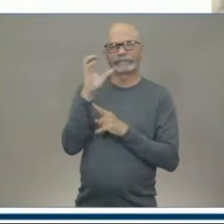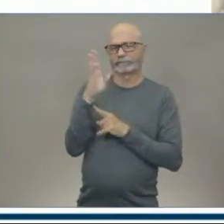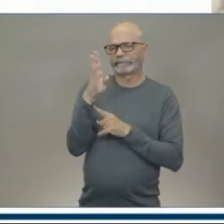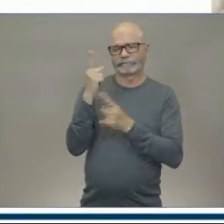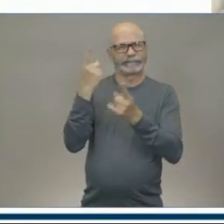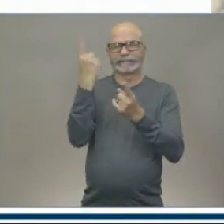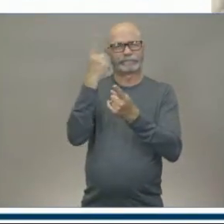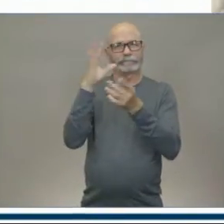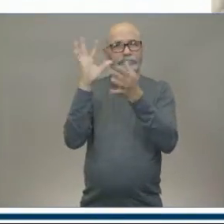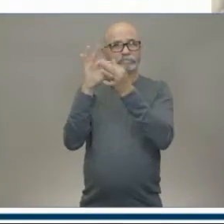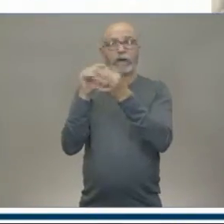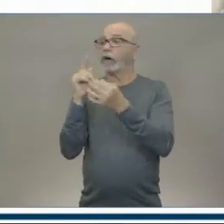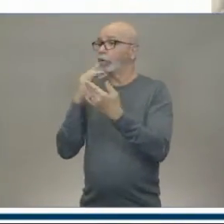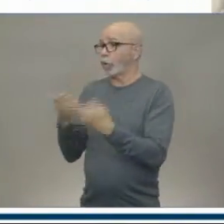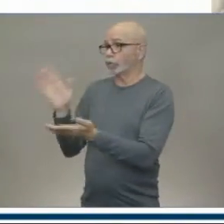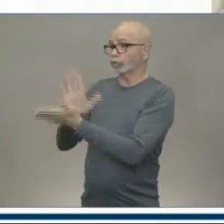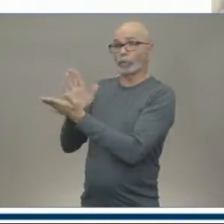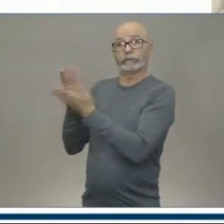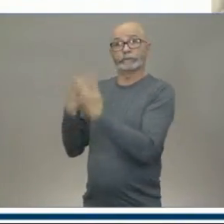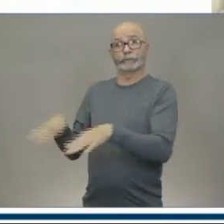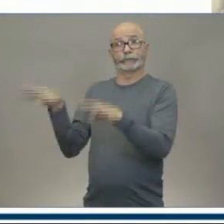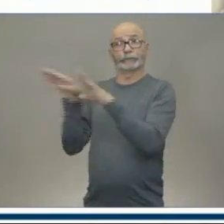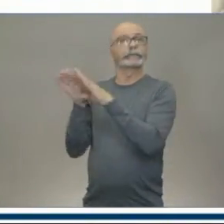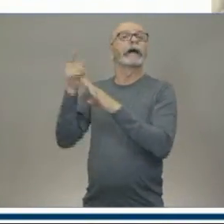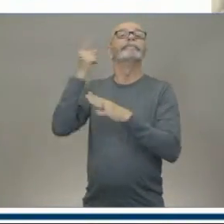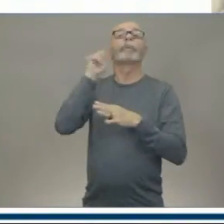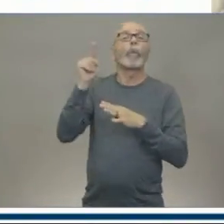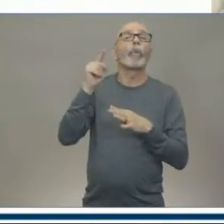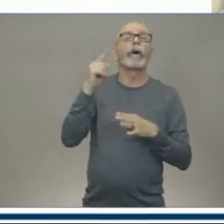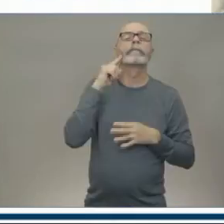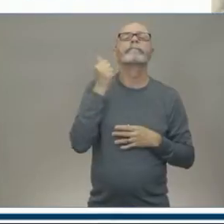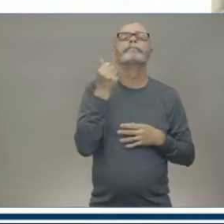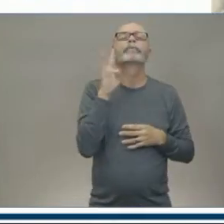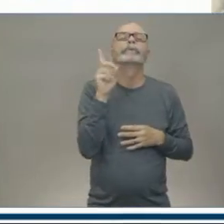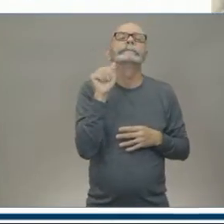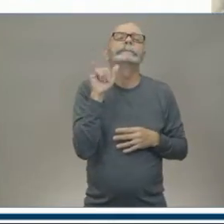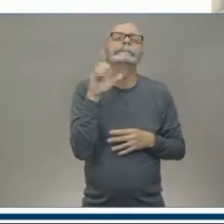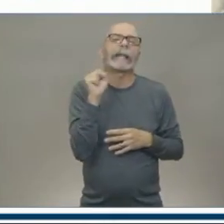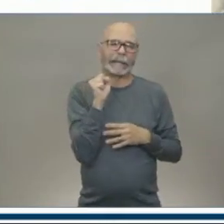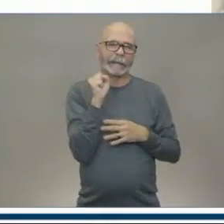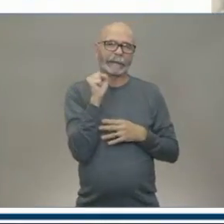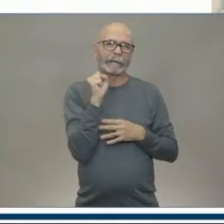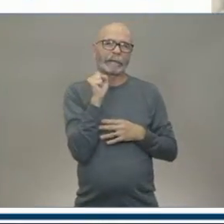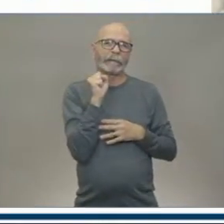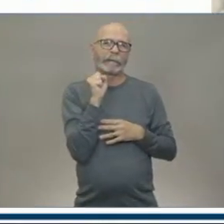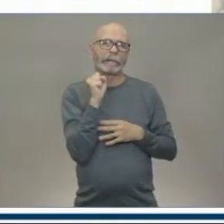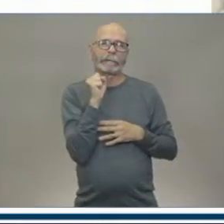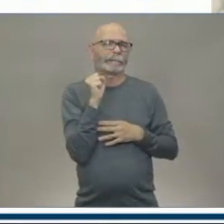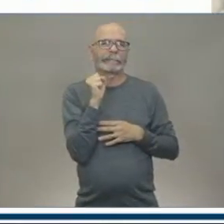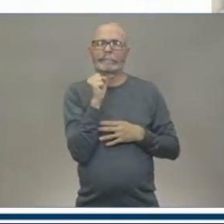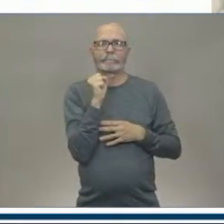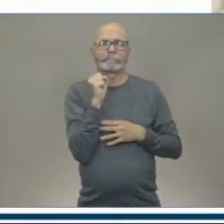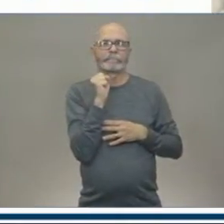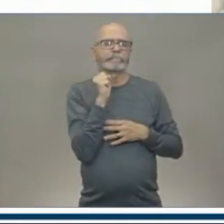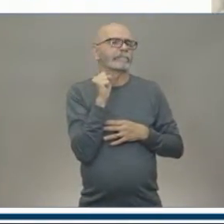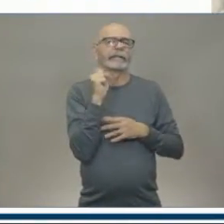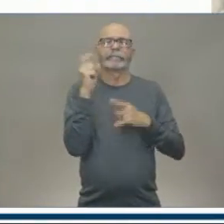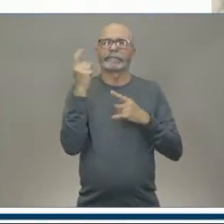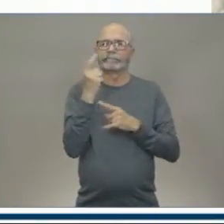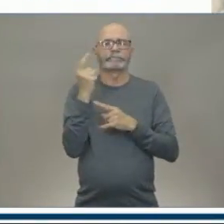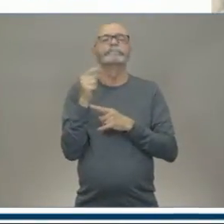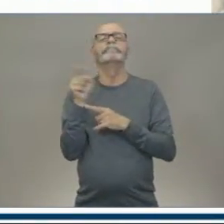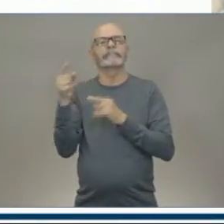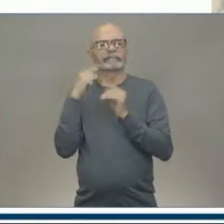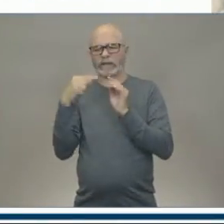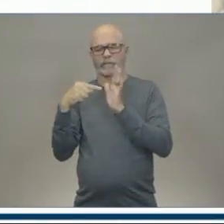for contact tracing and decontamination for just a few days, because the CDC's modeling indicates that short to medium closures of